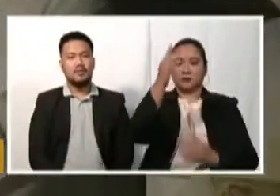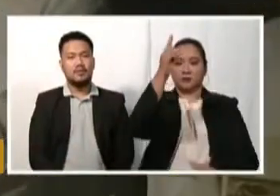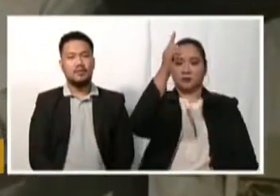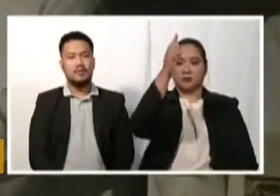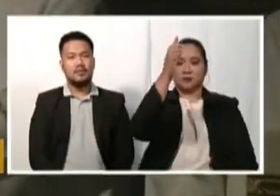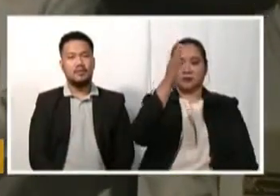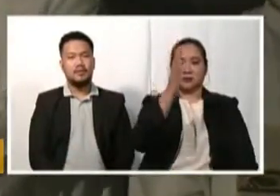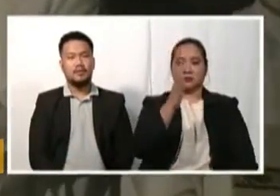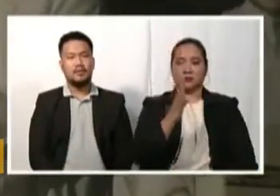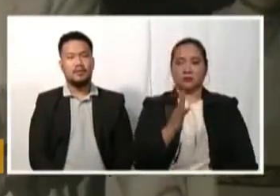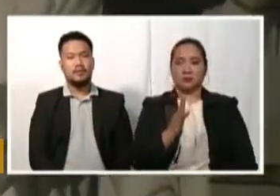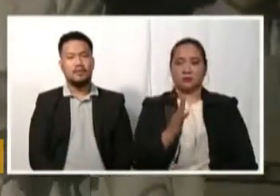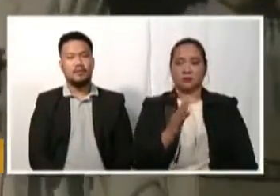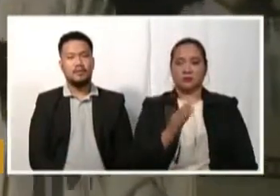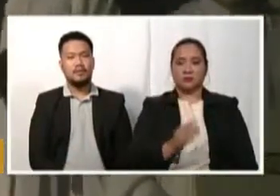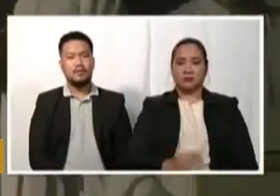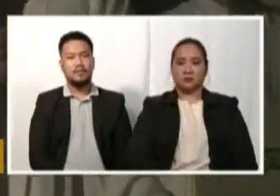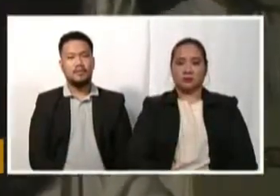gratias.